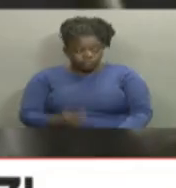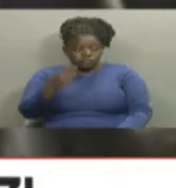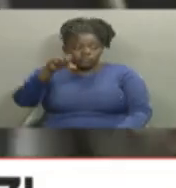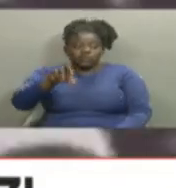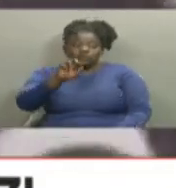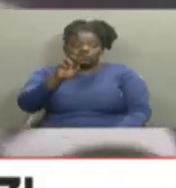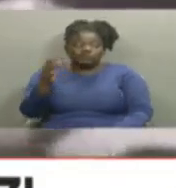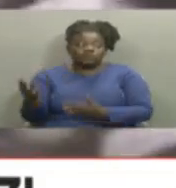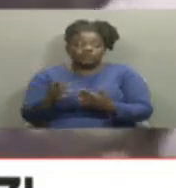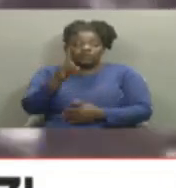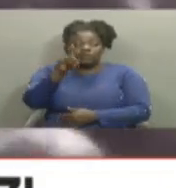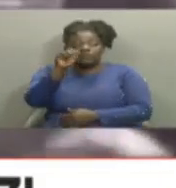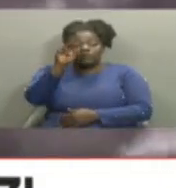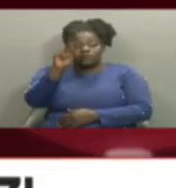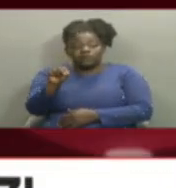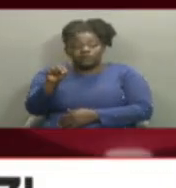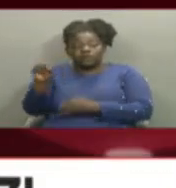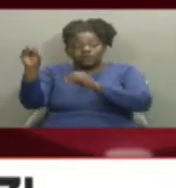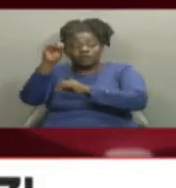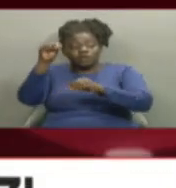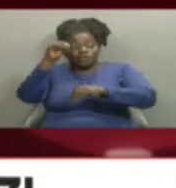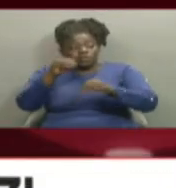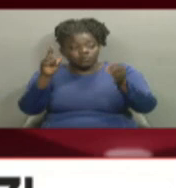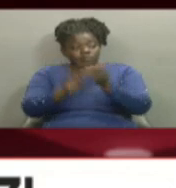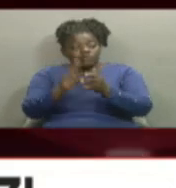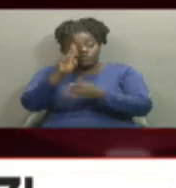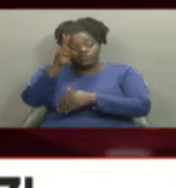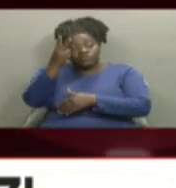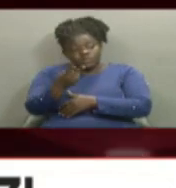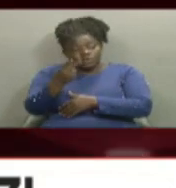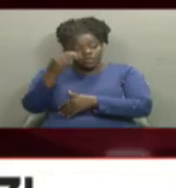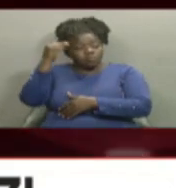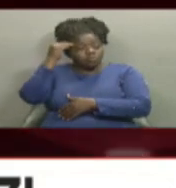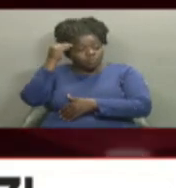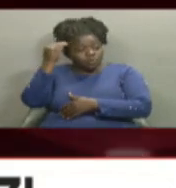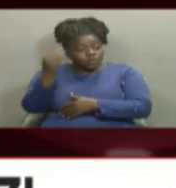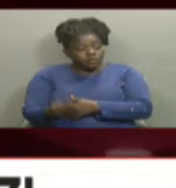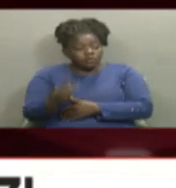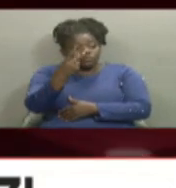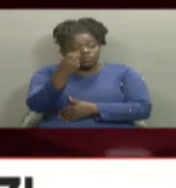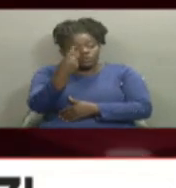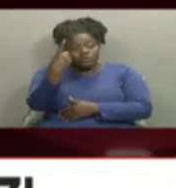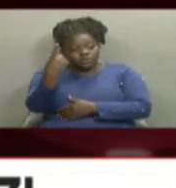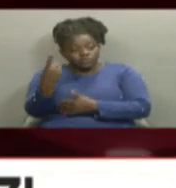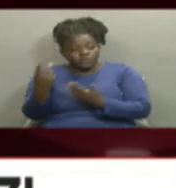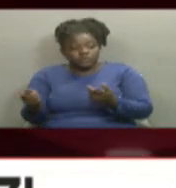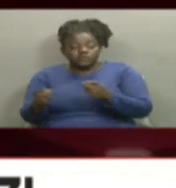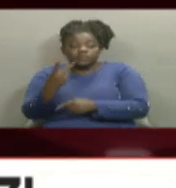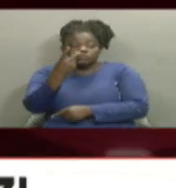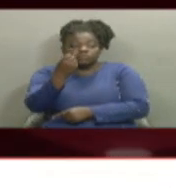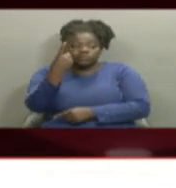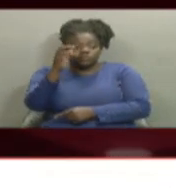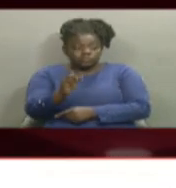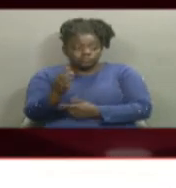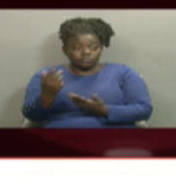at Almoyim, Akalurom, the Afunia degree of Queen Birkinagomom, Neok Satum Birkinamanadam. Mwurukule ndachi na musam,